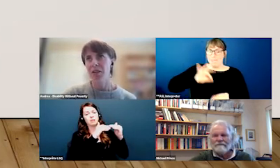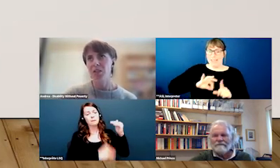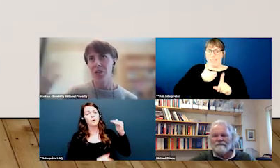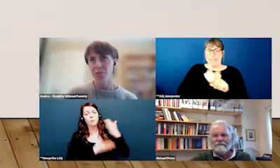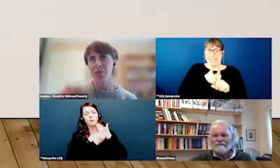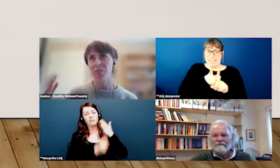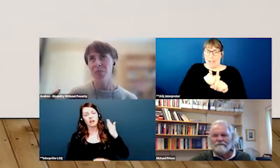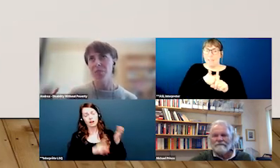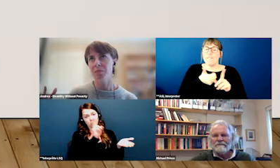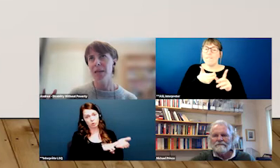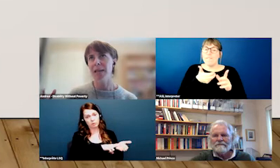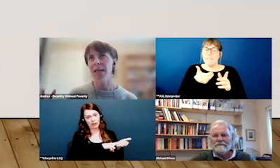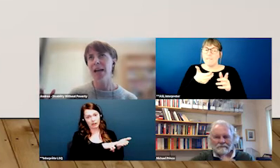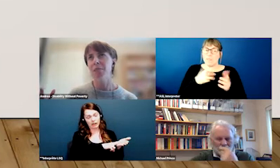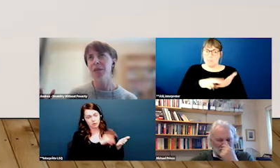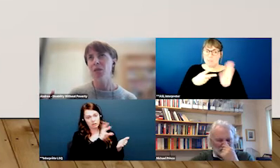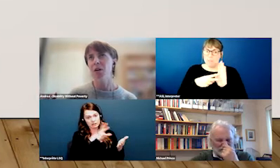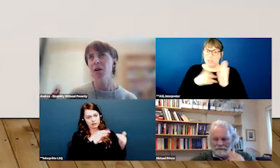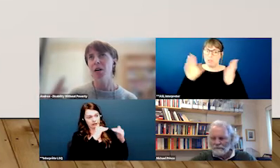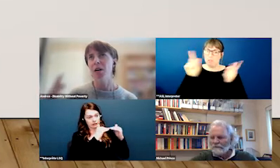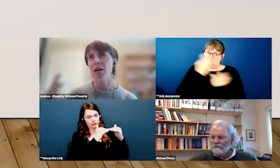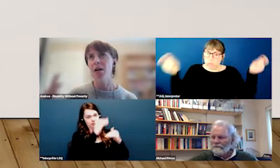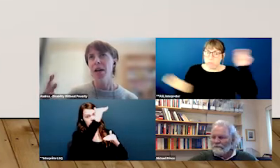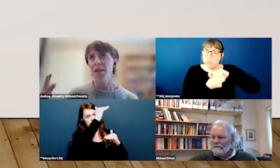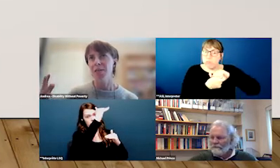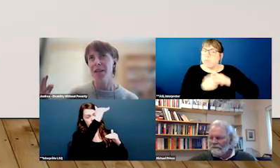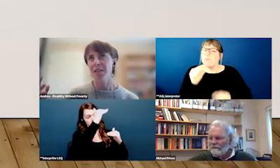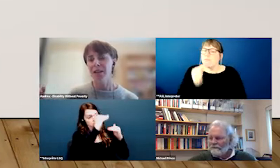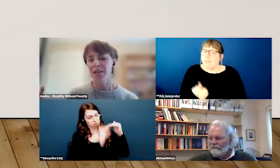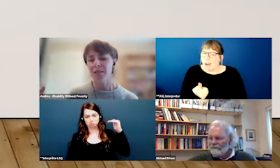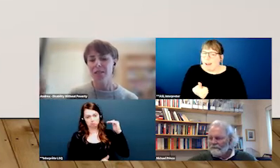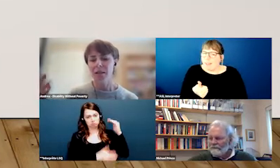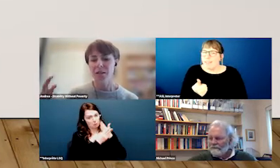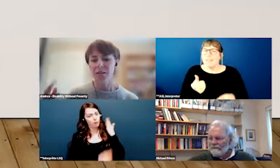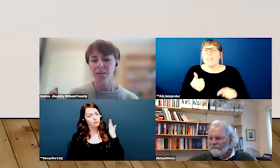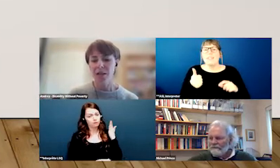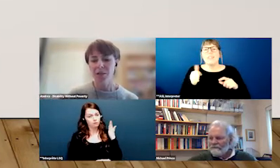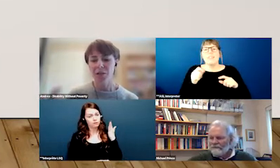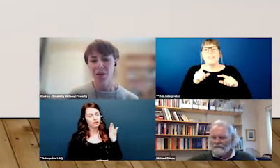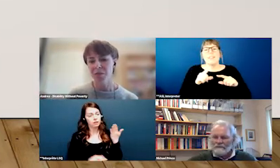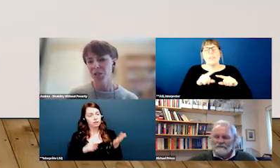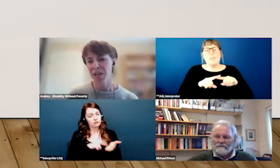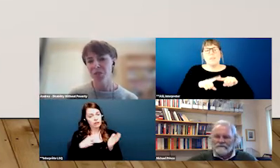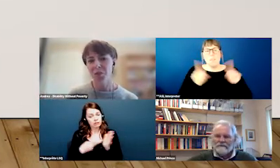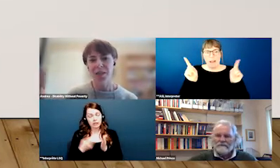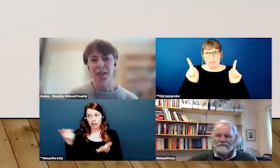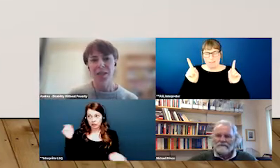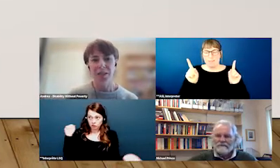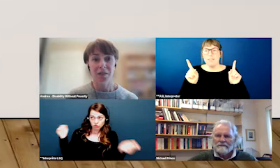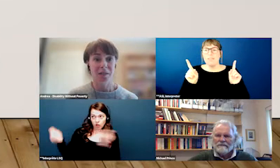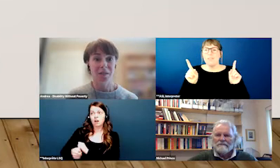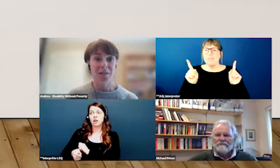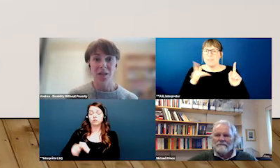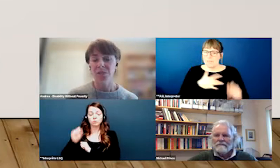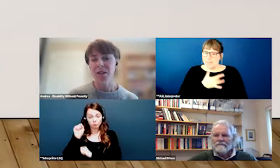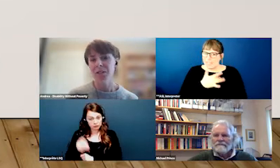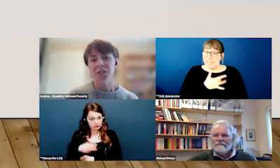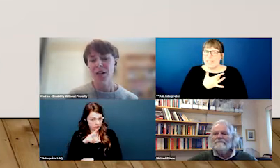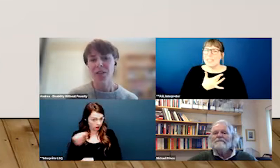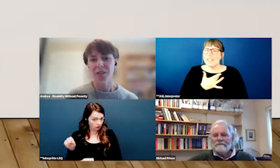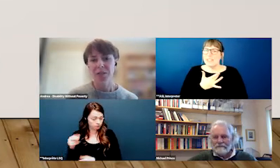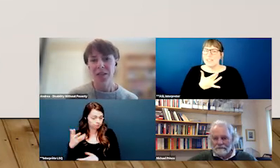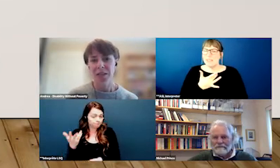radical change to make it happen, I think that the large amount of change would be in